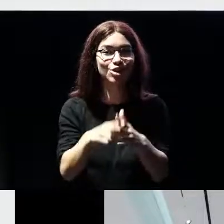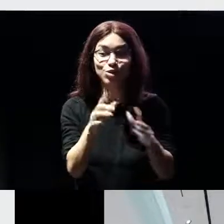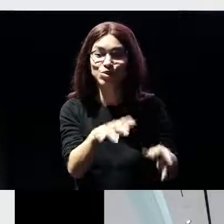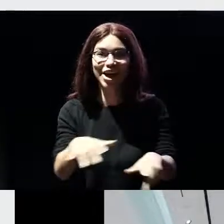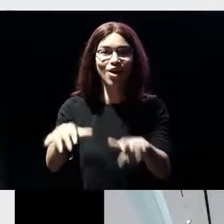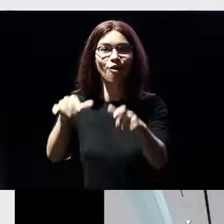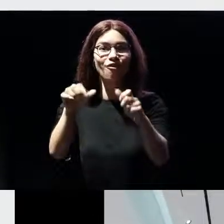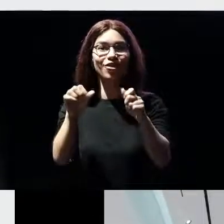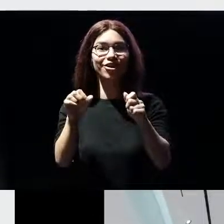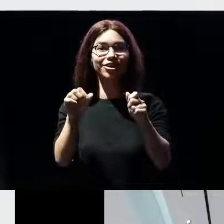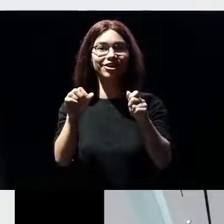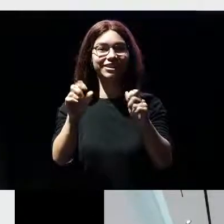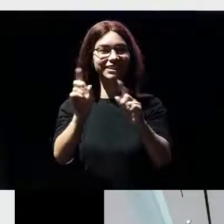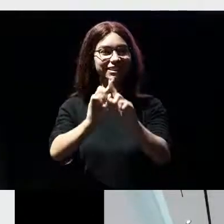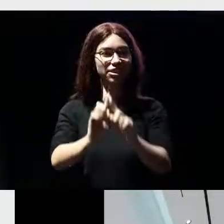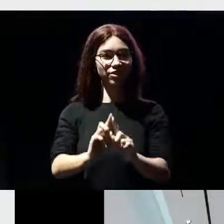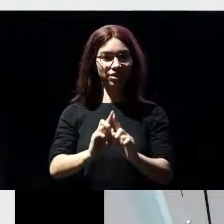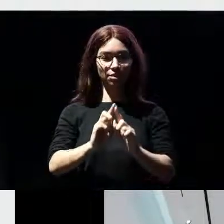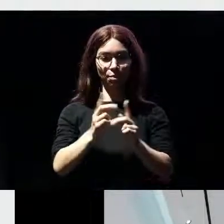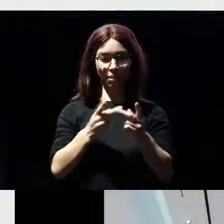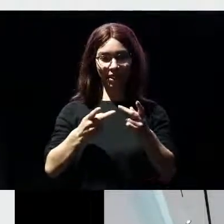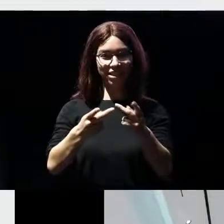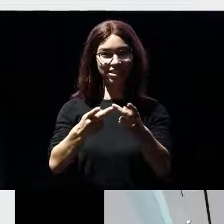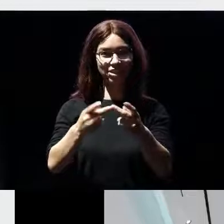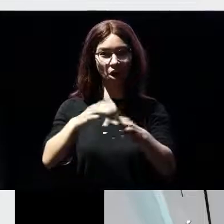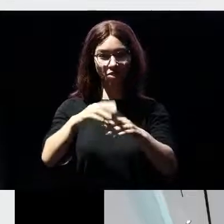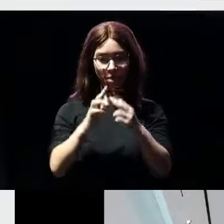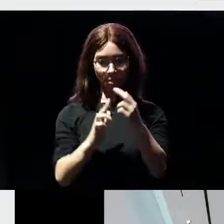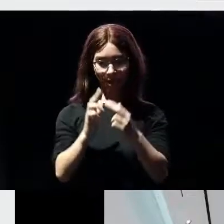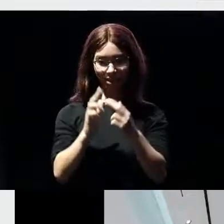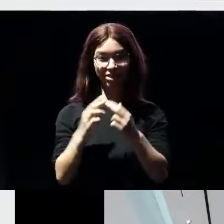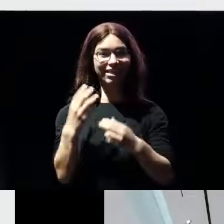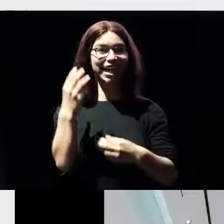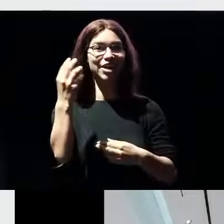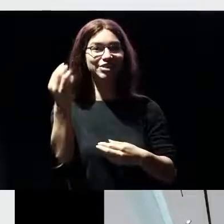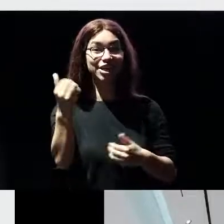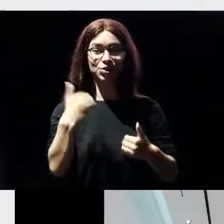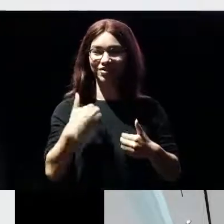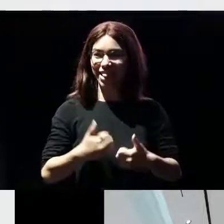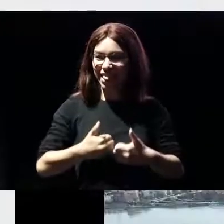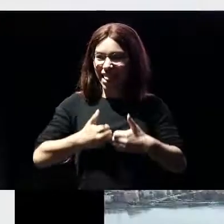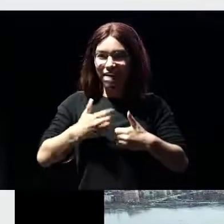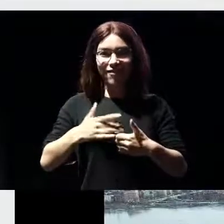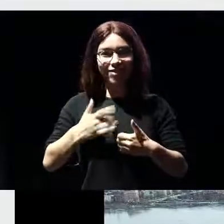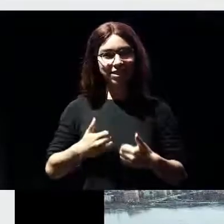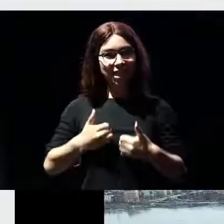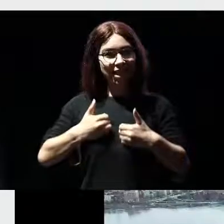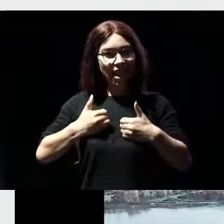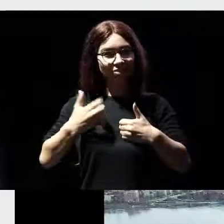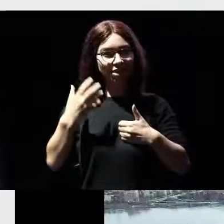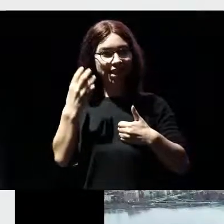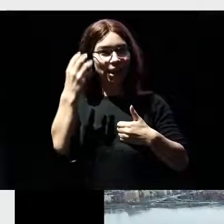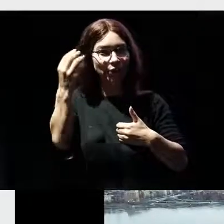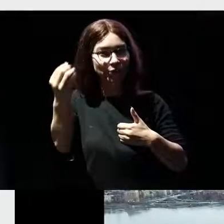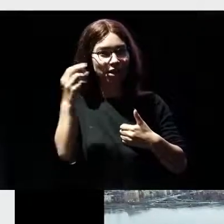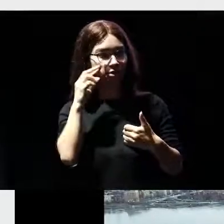building from the exterior so that it has a liveliness on the outside as well.